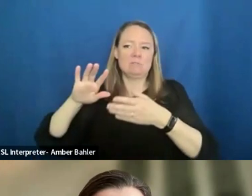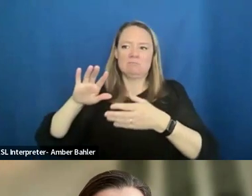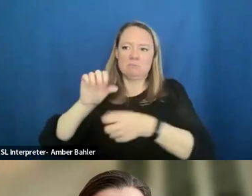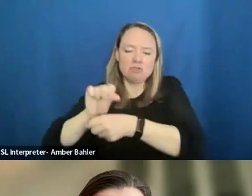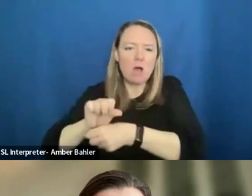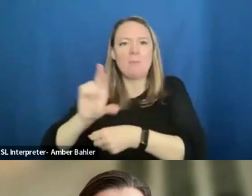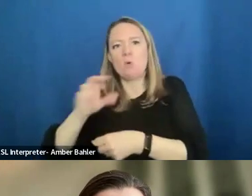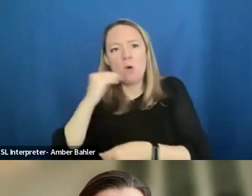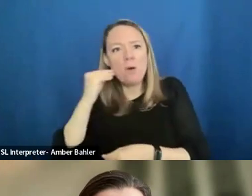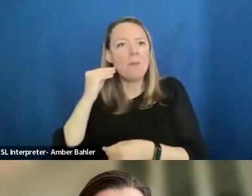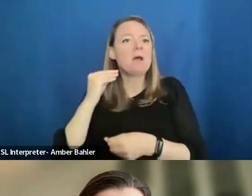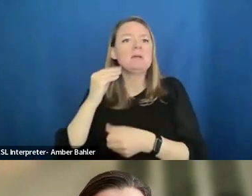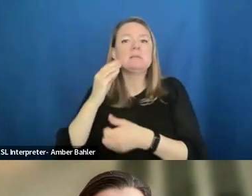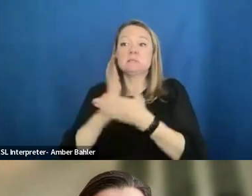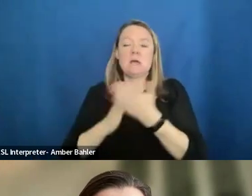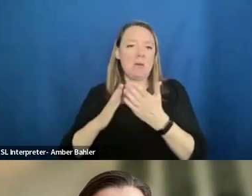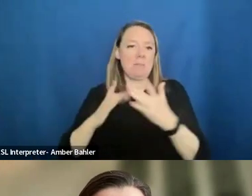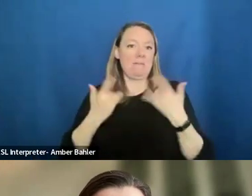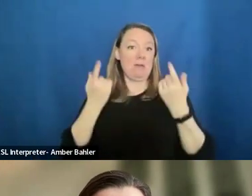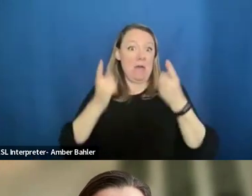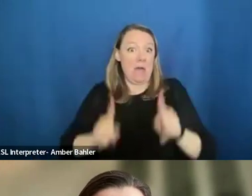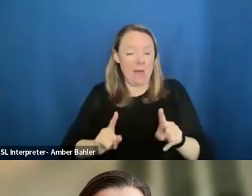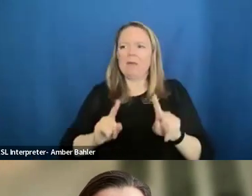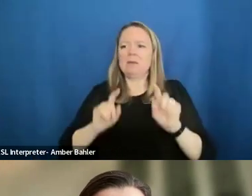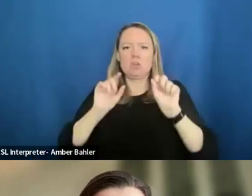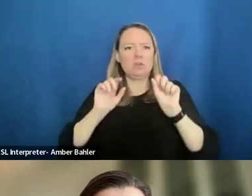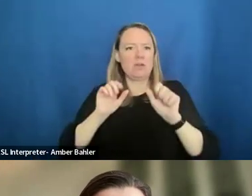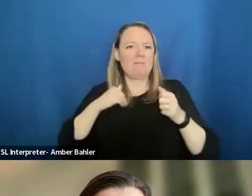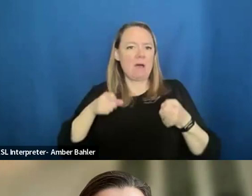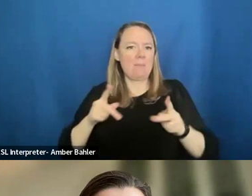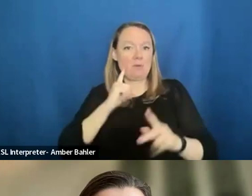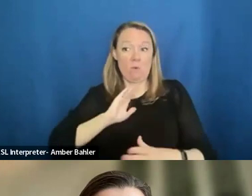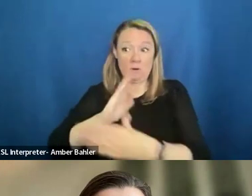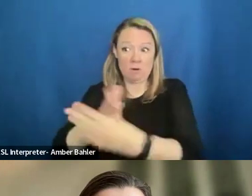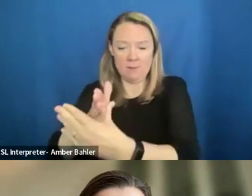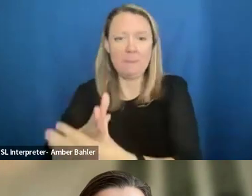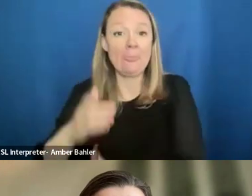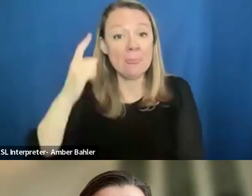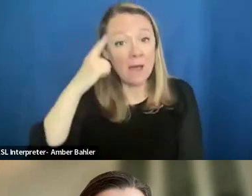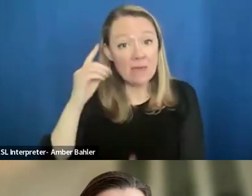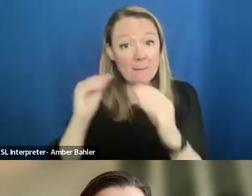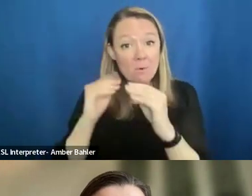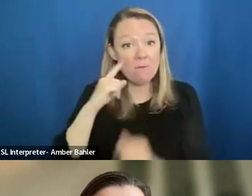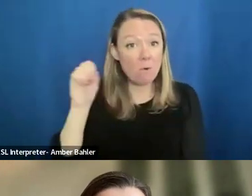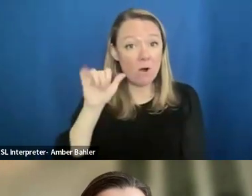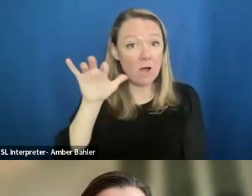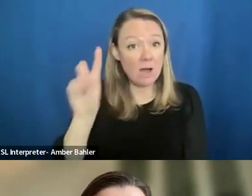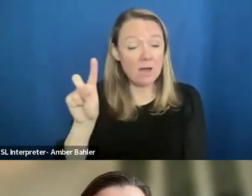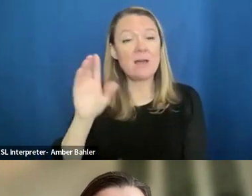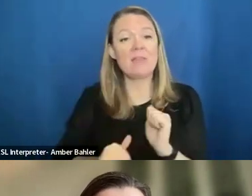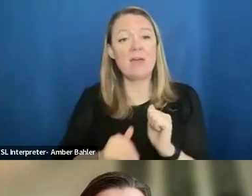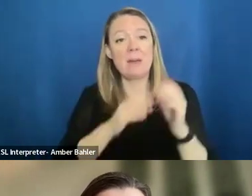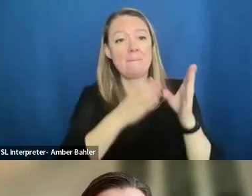opportunity for intervention. I think probably more true with SUD than with people with a primary mental health